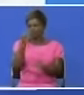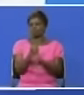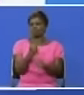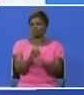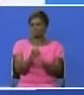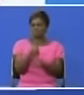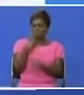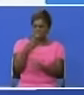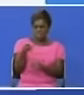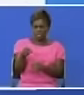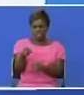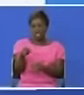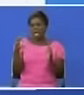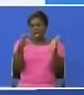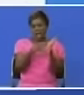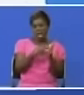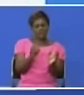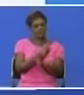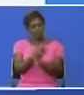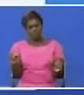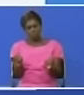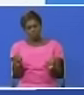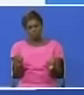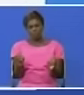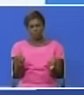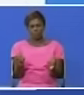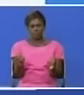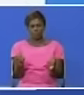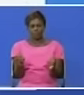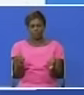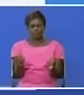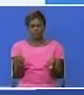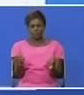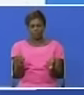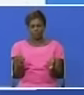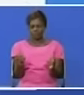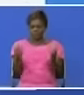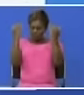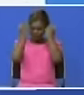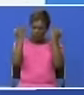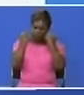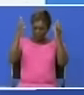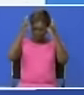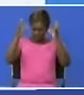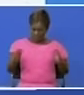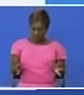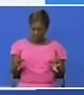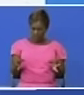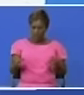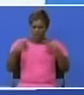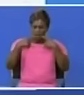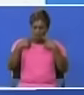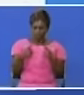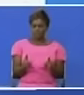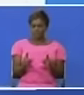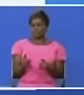terms of saying, you know, there's these ads that are running and the content on media. The court ruled and said a declaration that the order